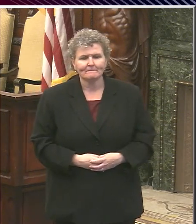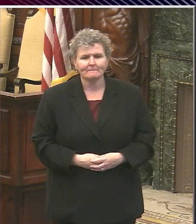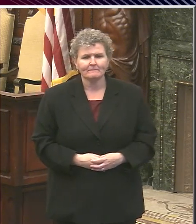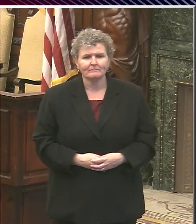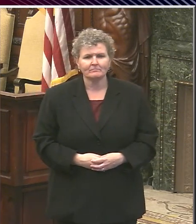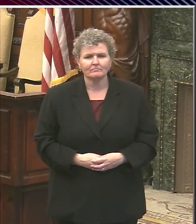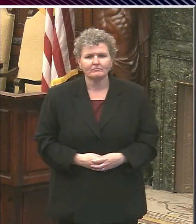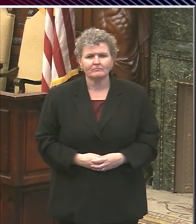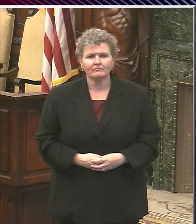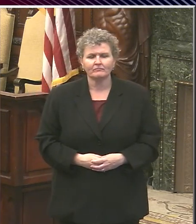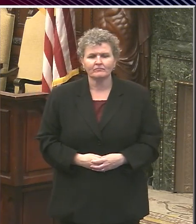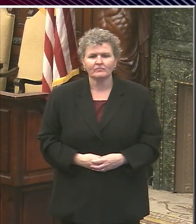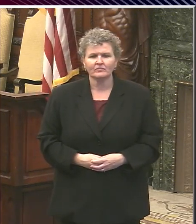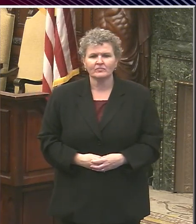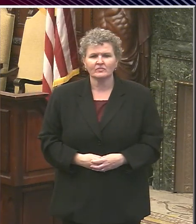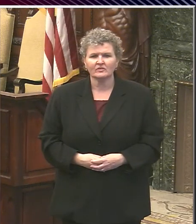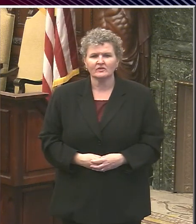early.